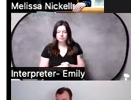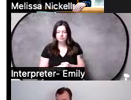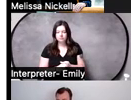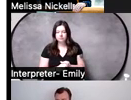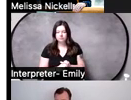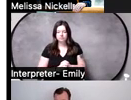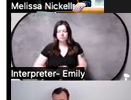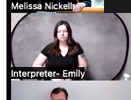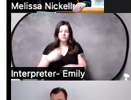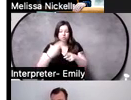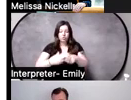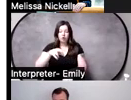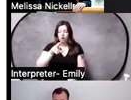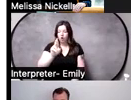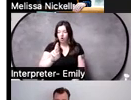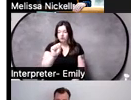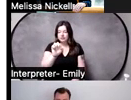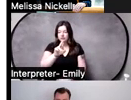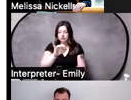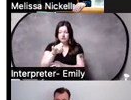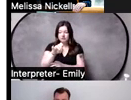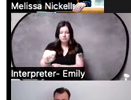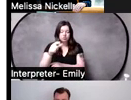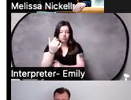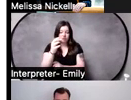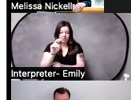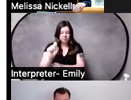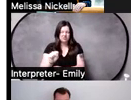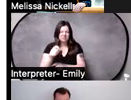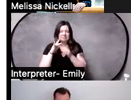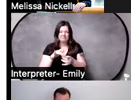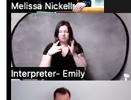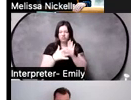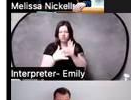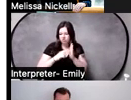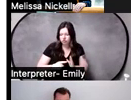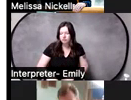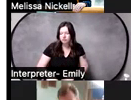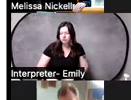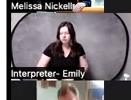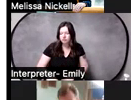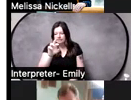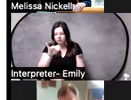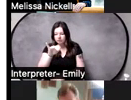called R-series grants, which are research grants. They have T-series grants, the training grants. They